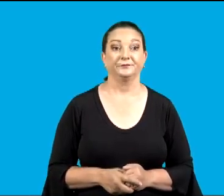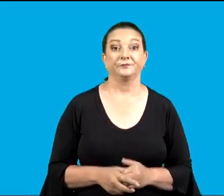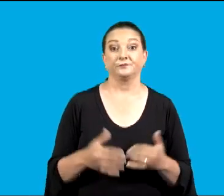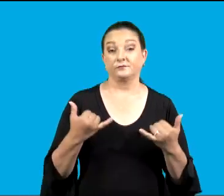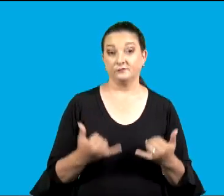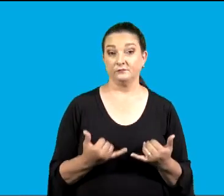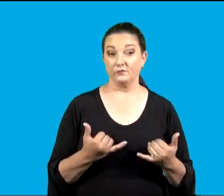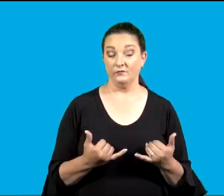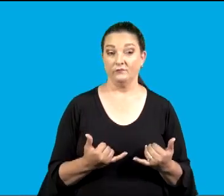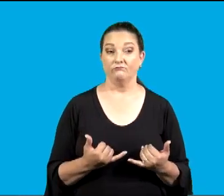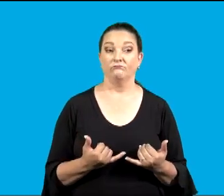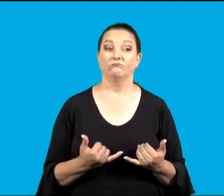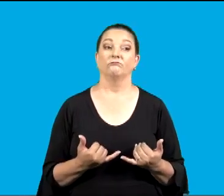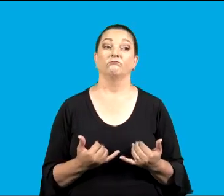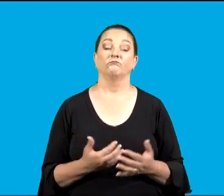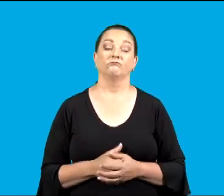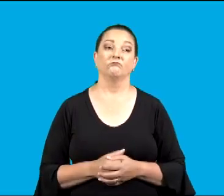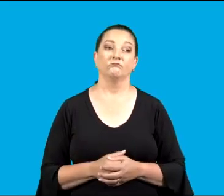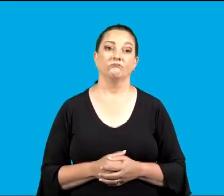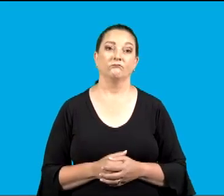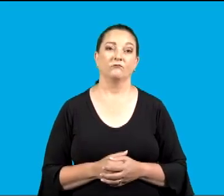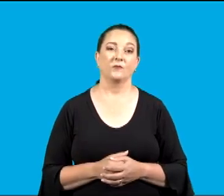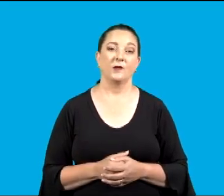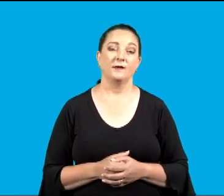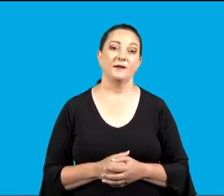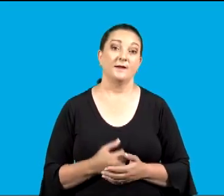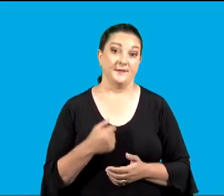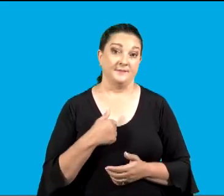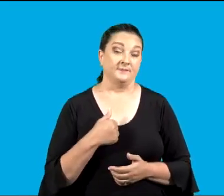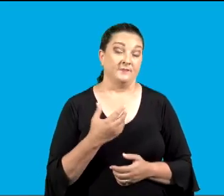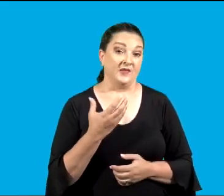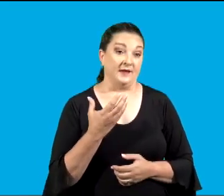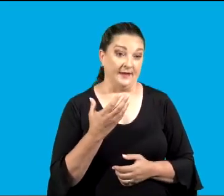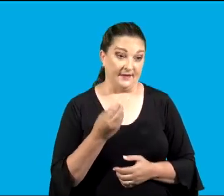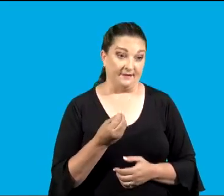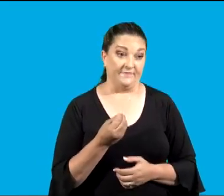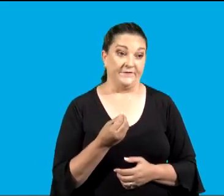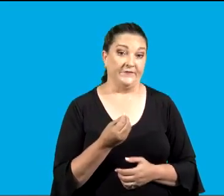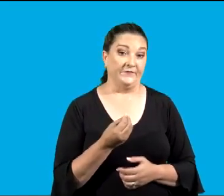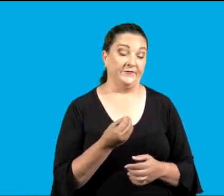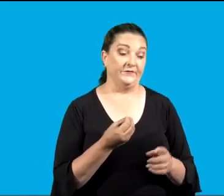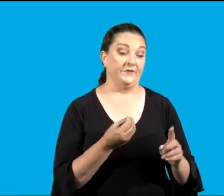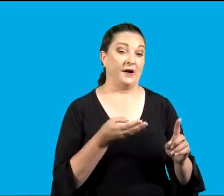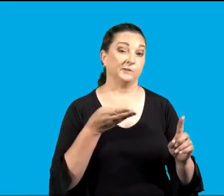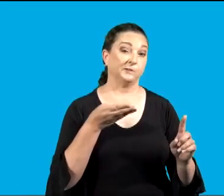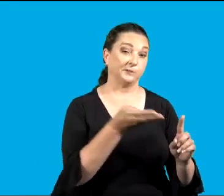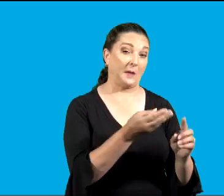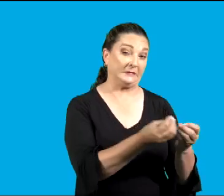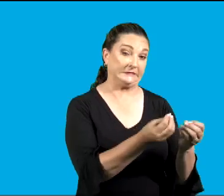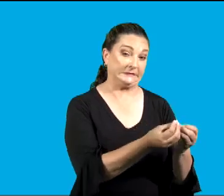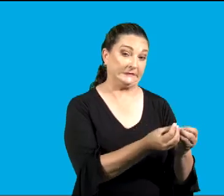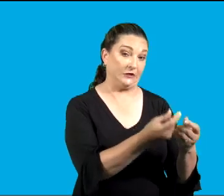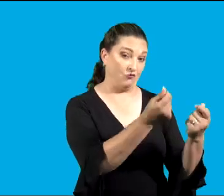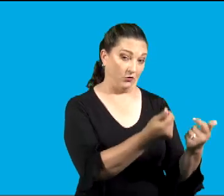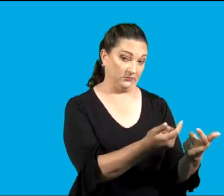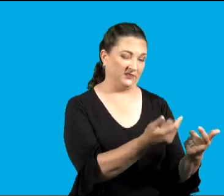Okay, so I can come here now. Remember, I already have my direct